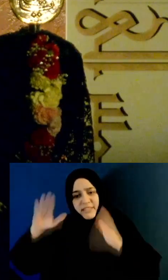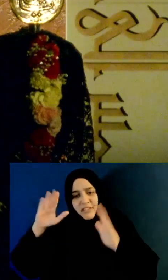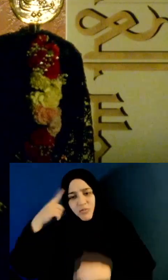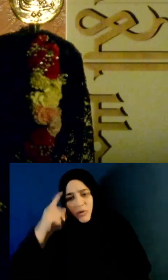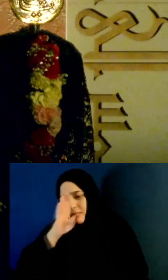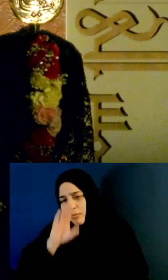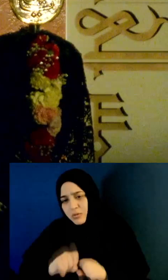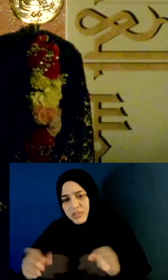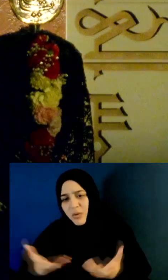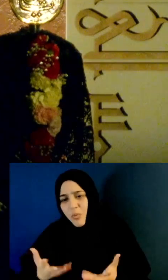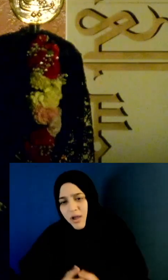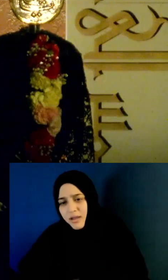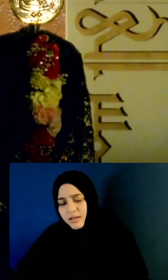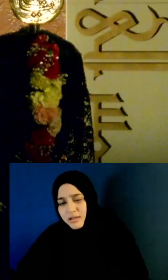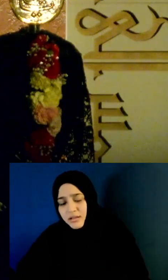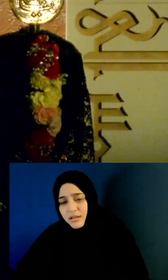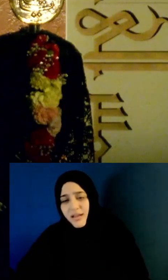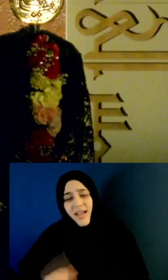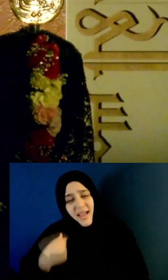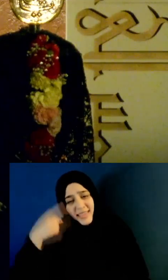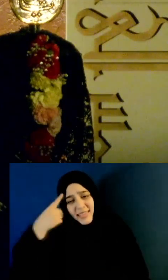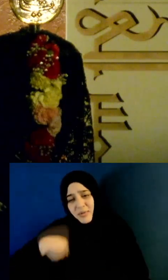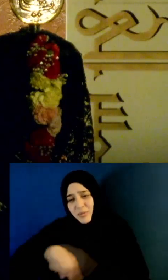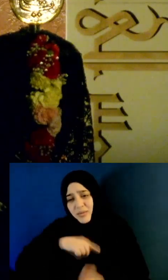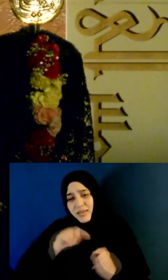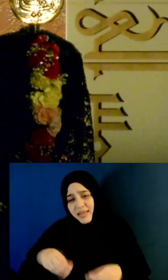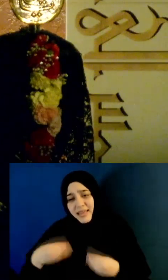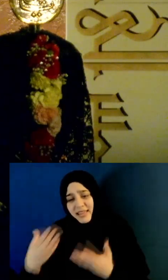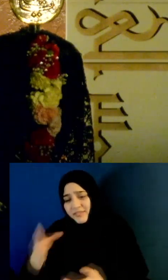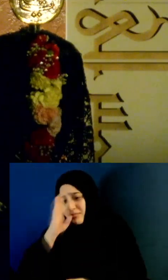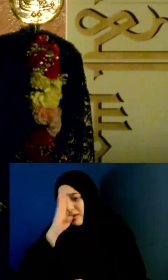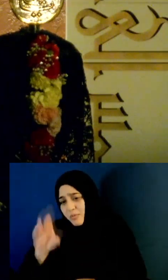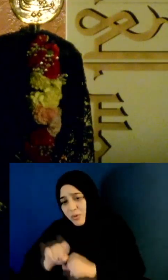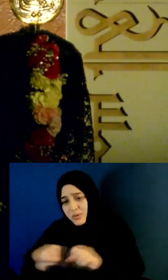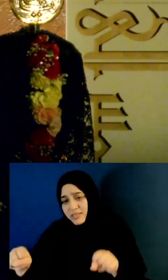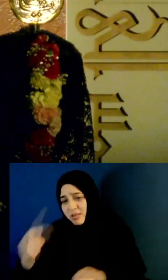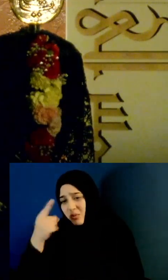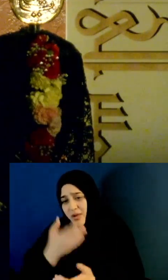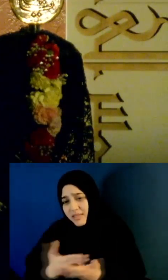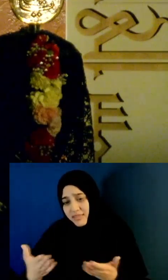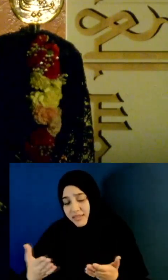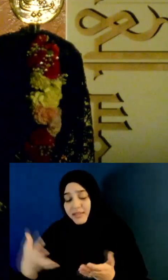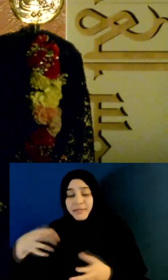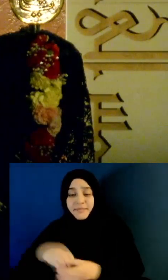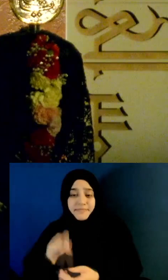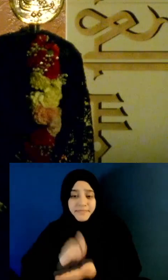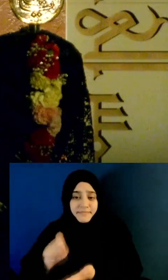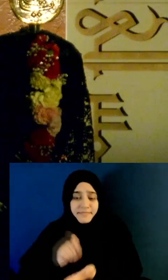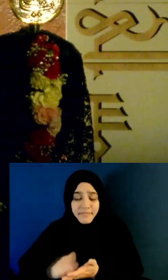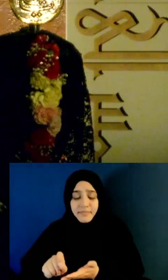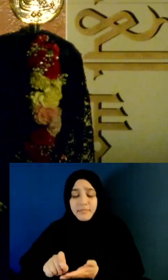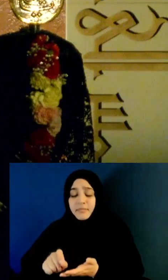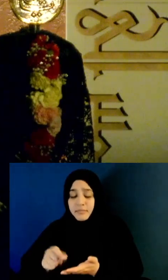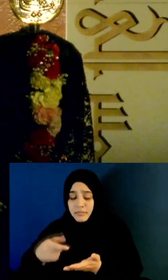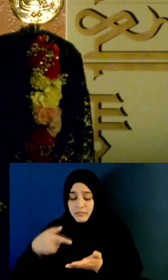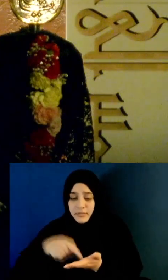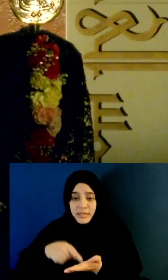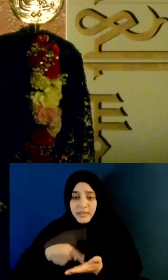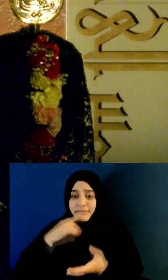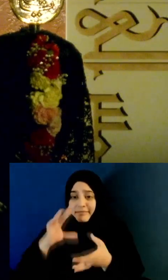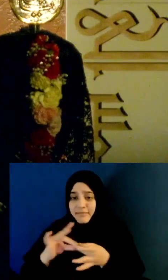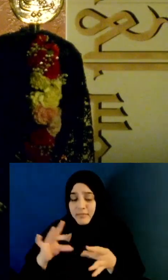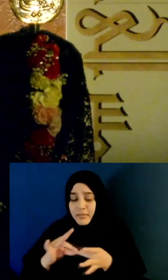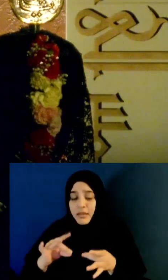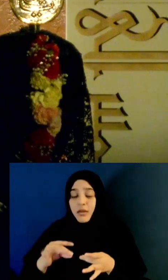I think we can give Hussein one thing. In addition to our ma'atam and recitation, we can donate towards the majalis of